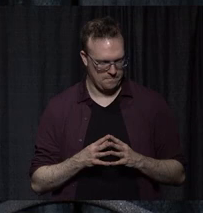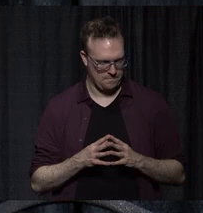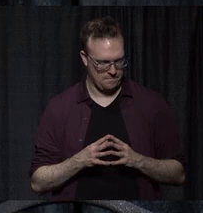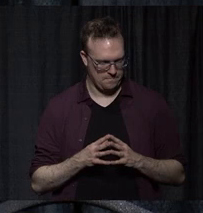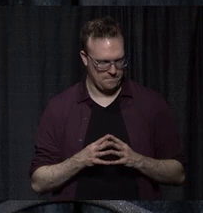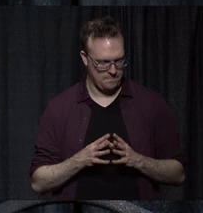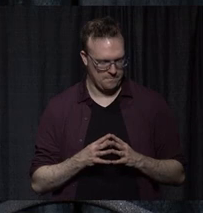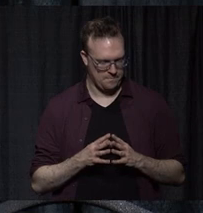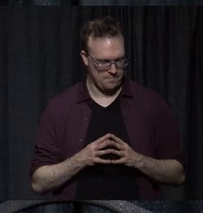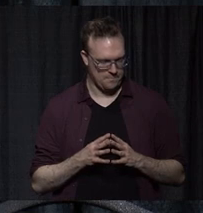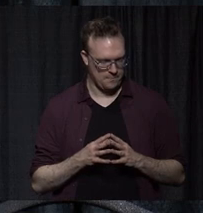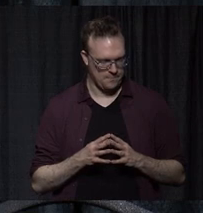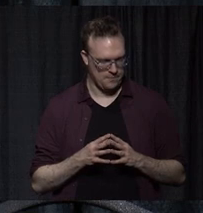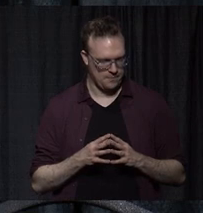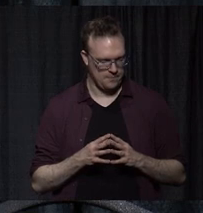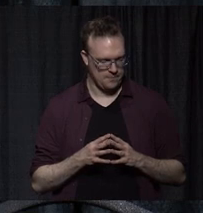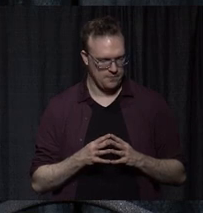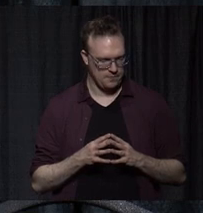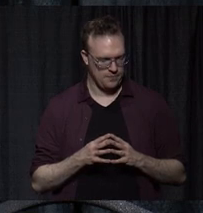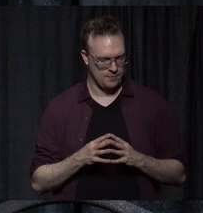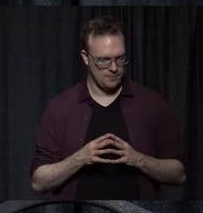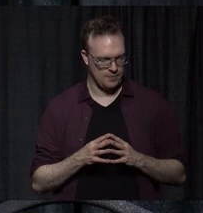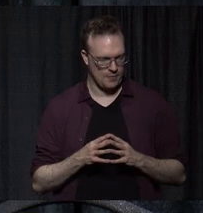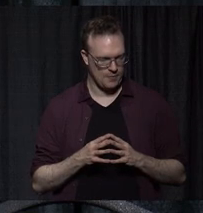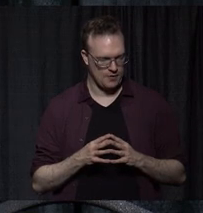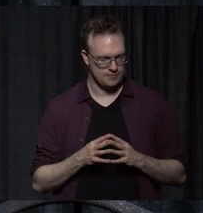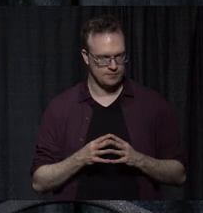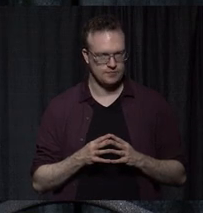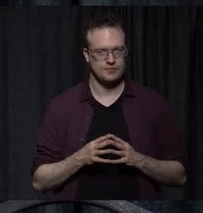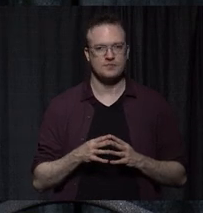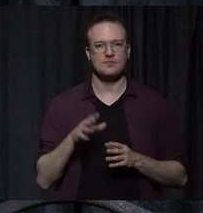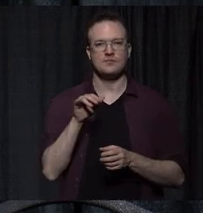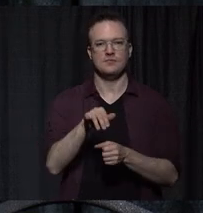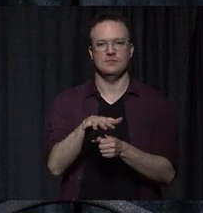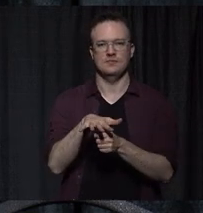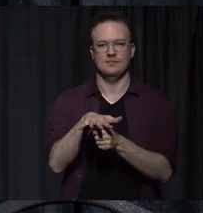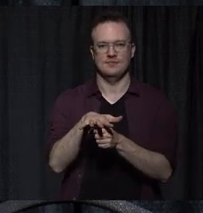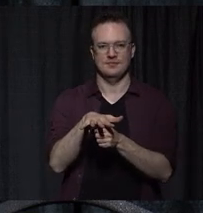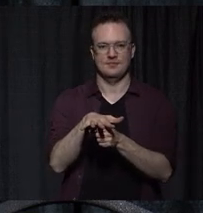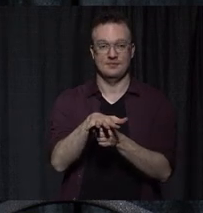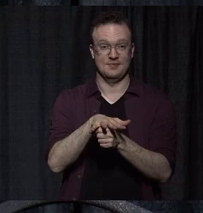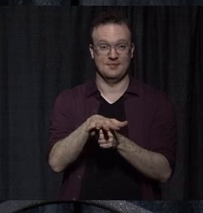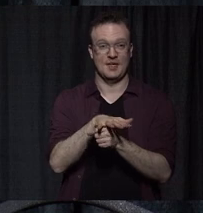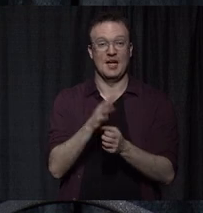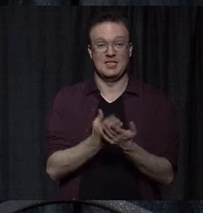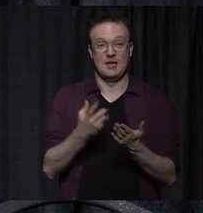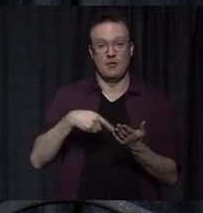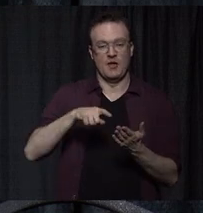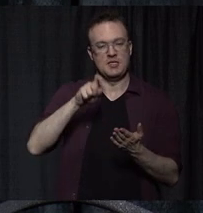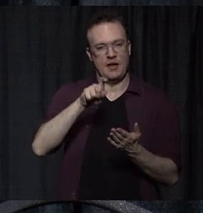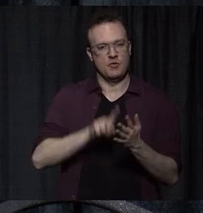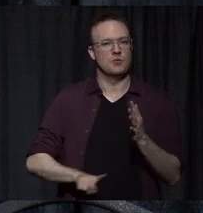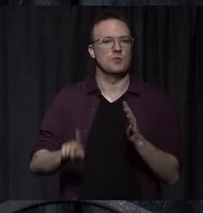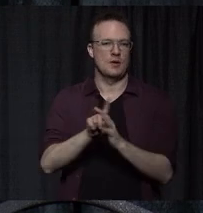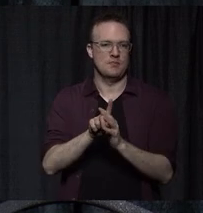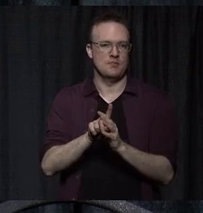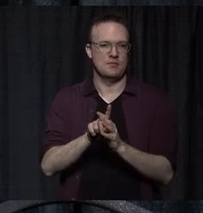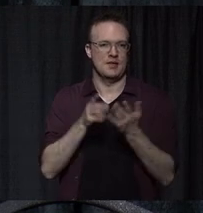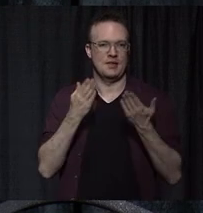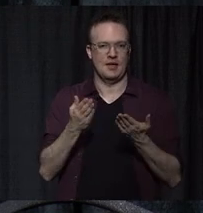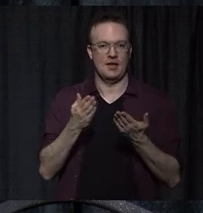it's a space that only some of us have to exist in, that